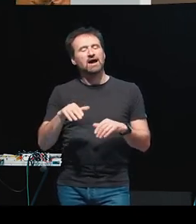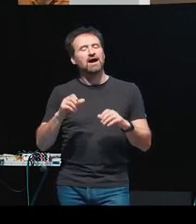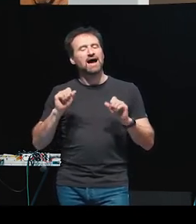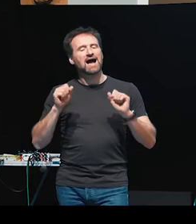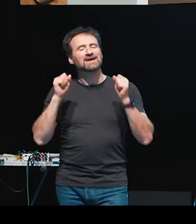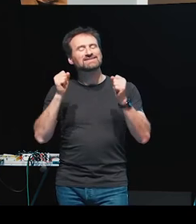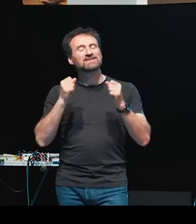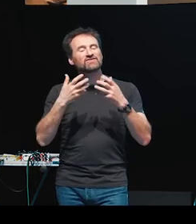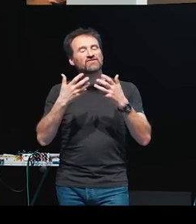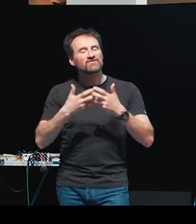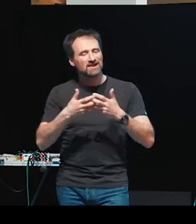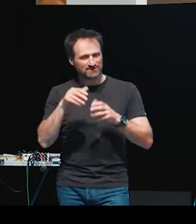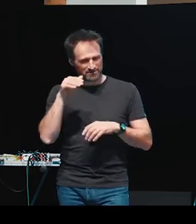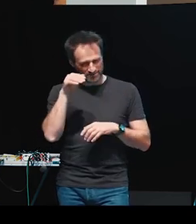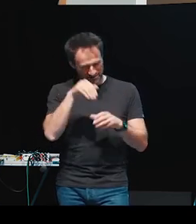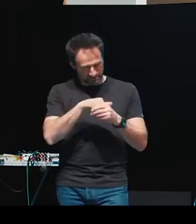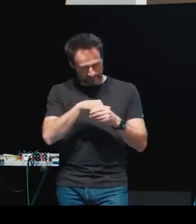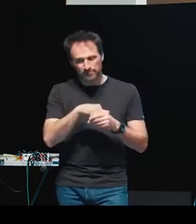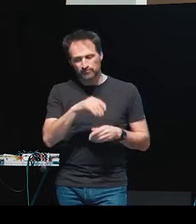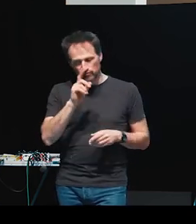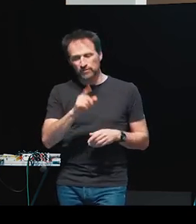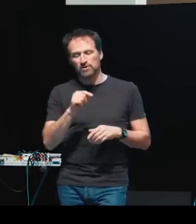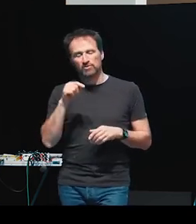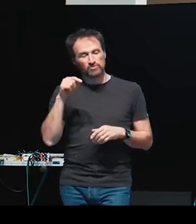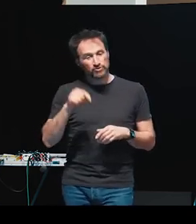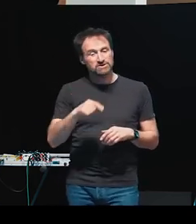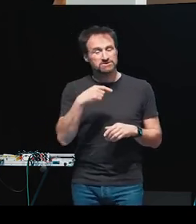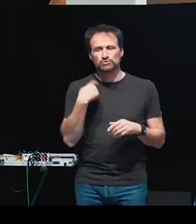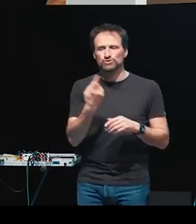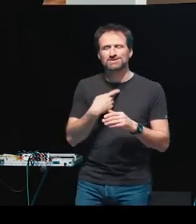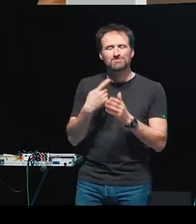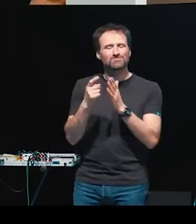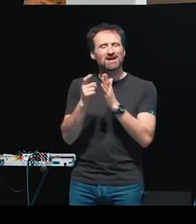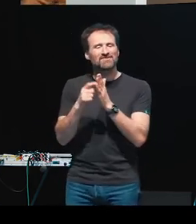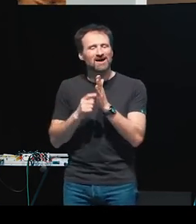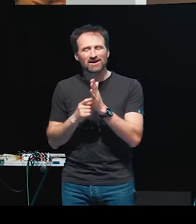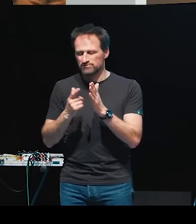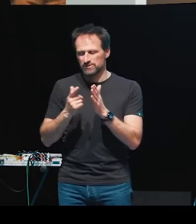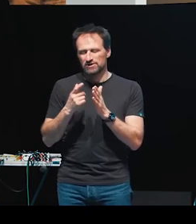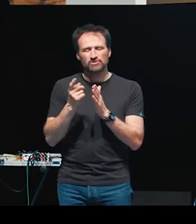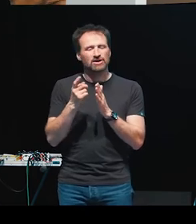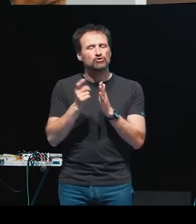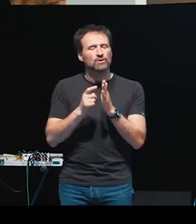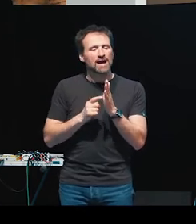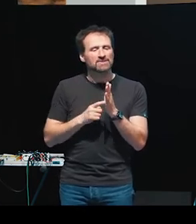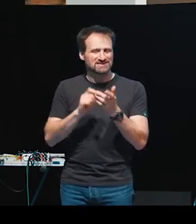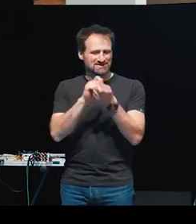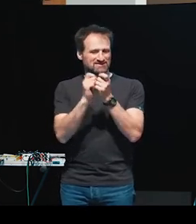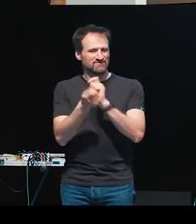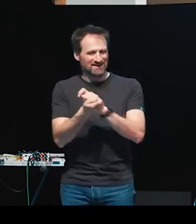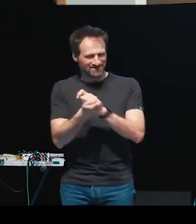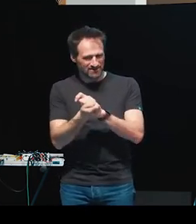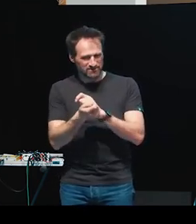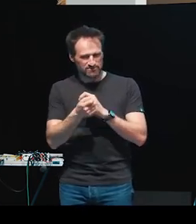So now we get that requirements have changed, and we actually don't want to show that anymore, but want to